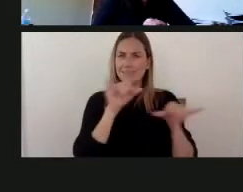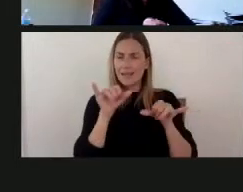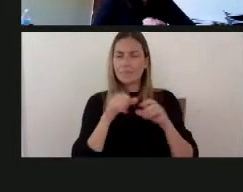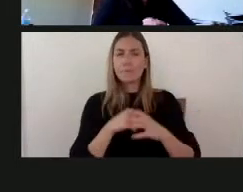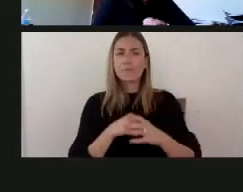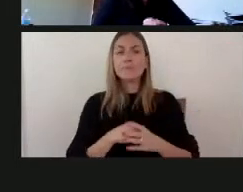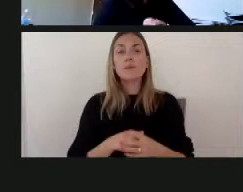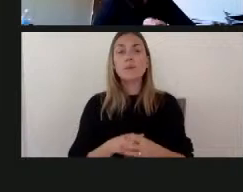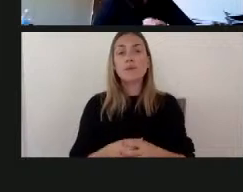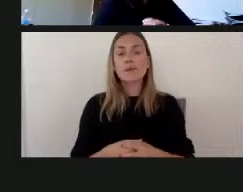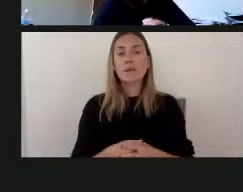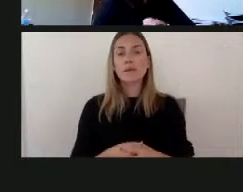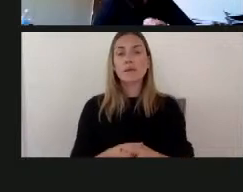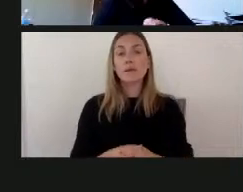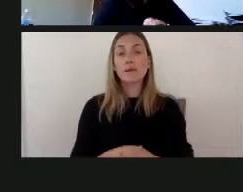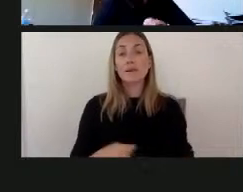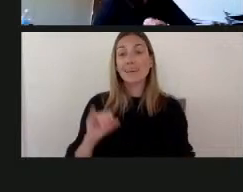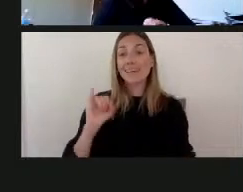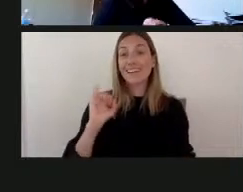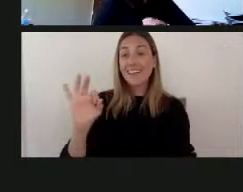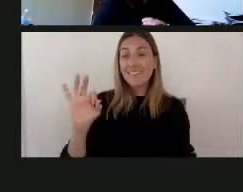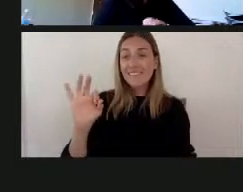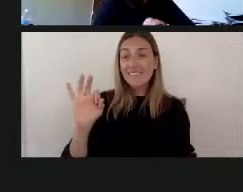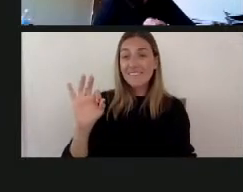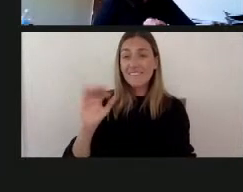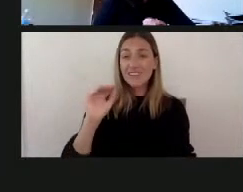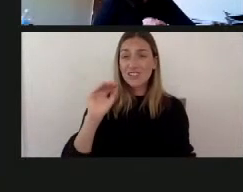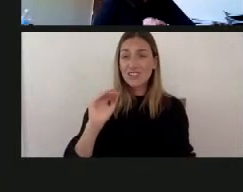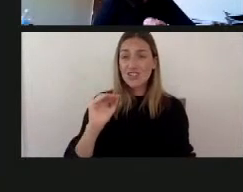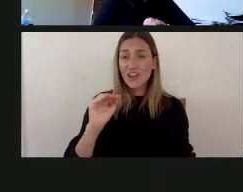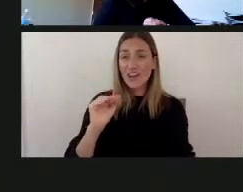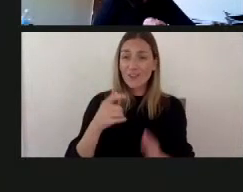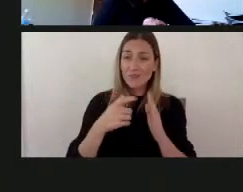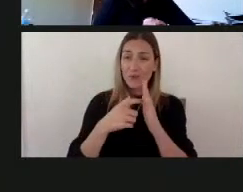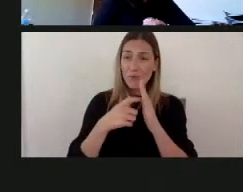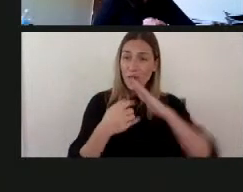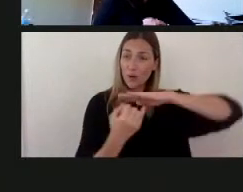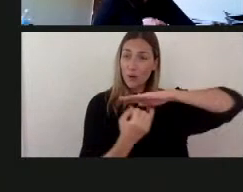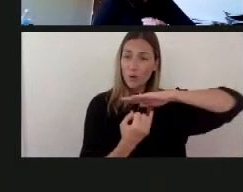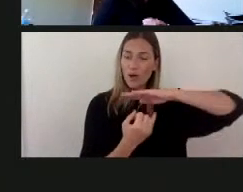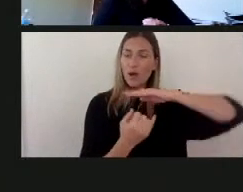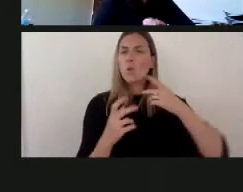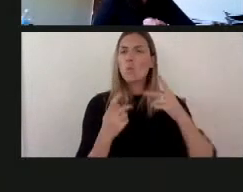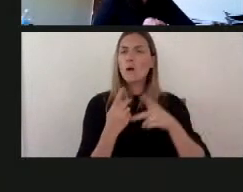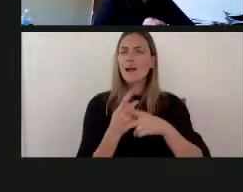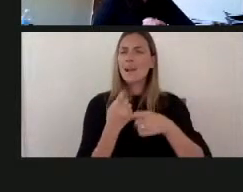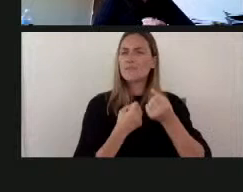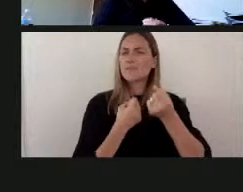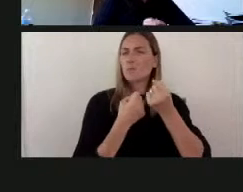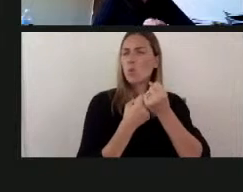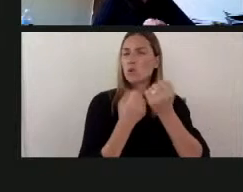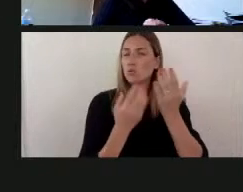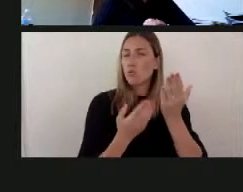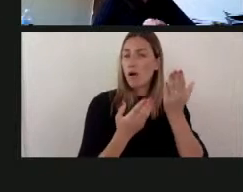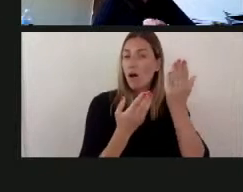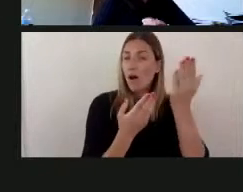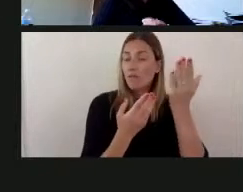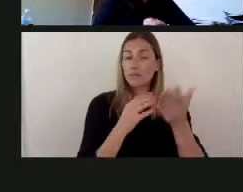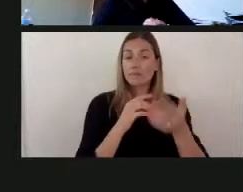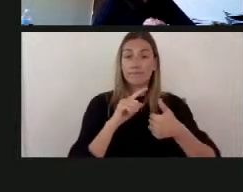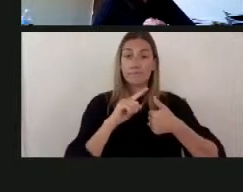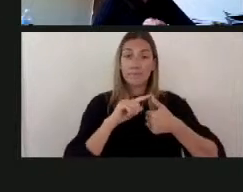that if a child has to quarantine, what type of supports are you offering students